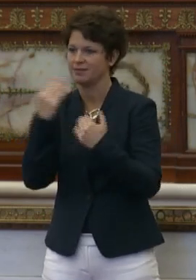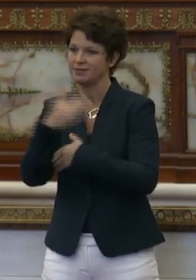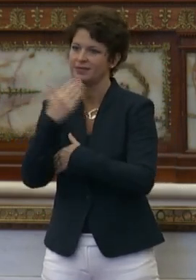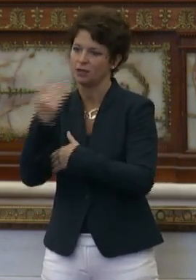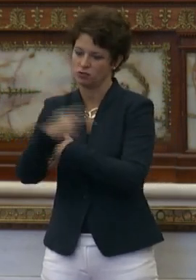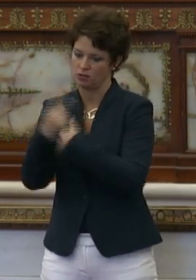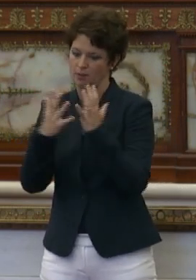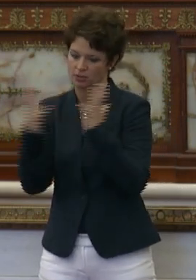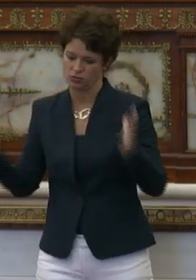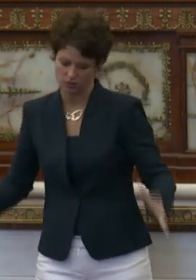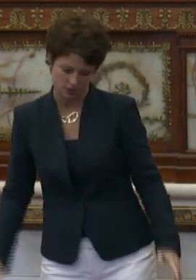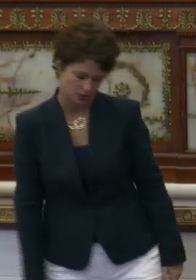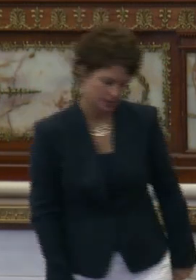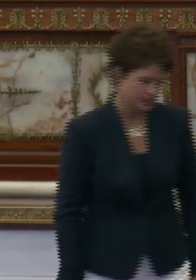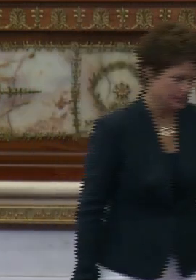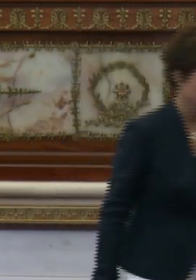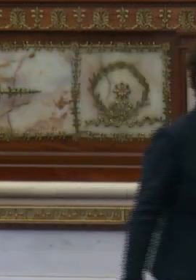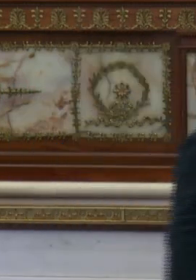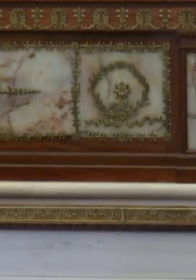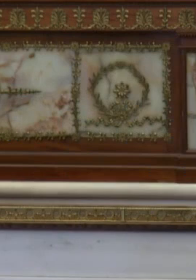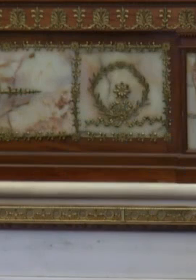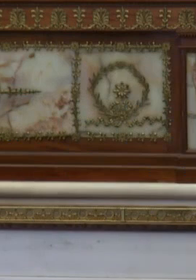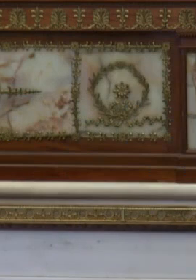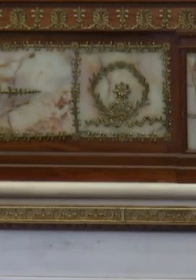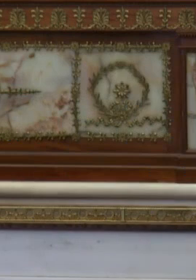you so much, Councilman. Well spoken.